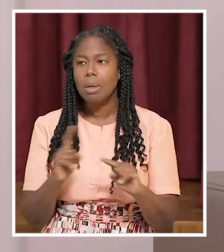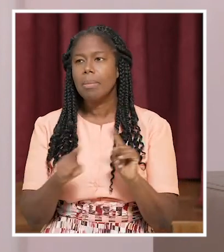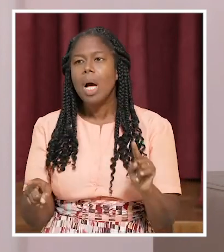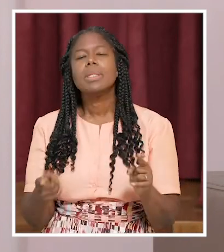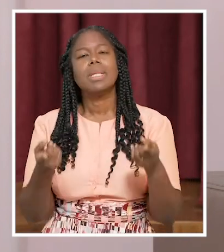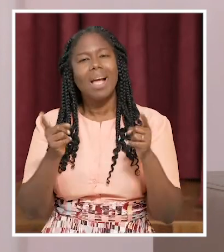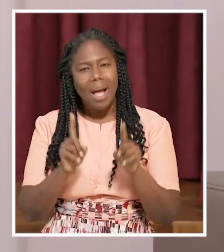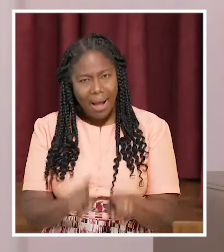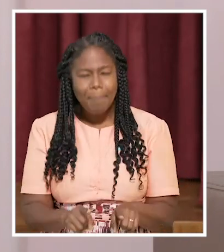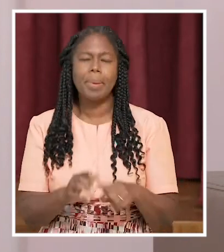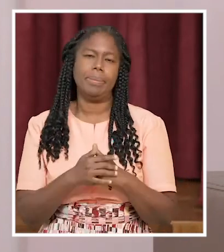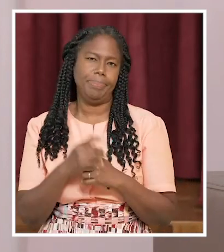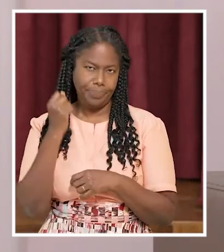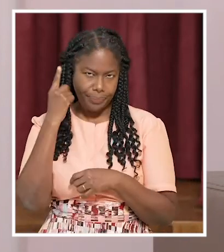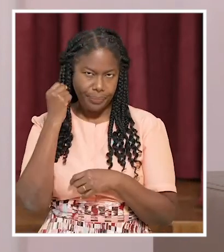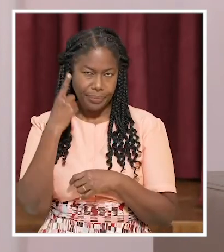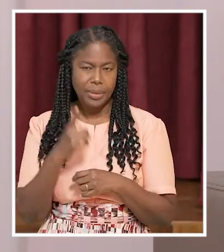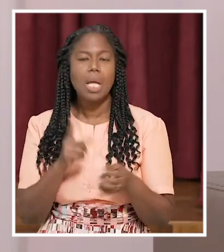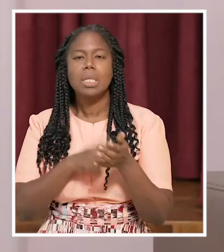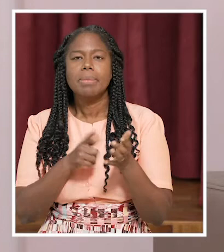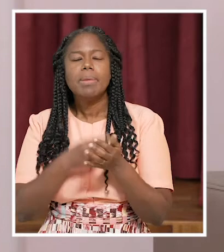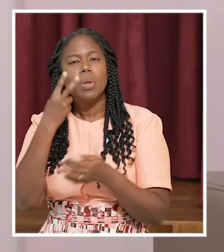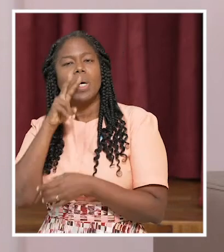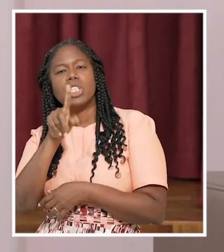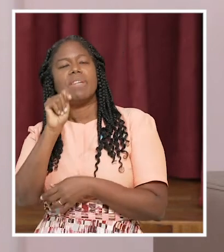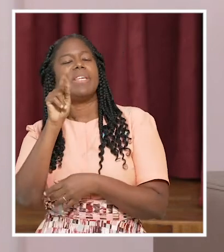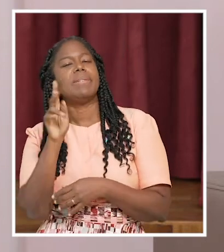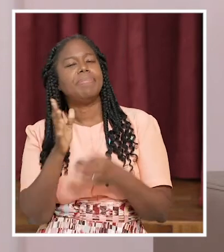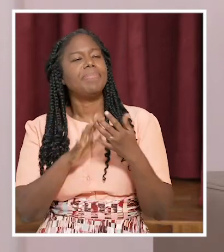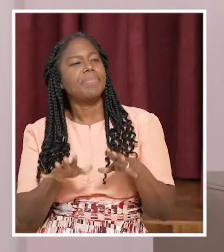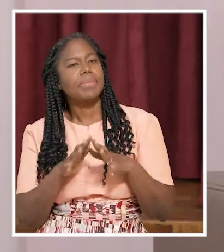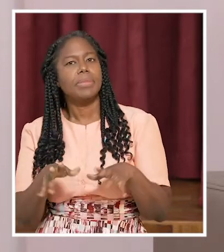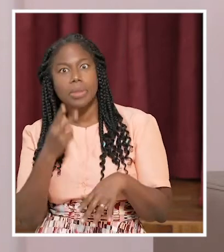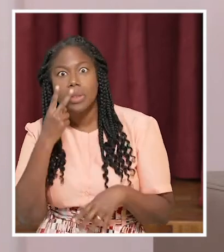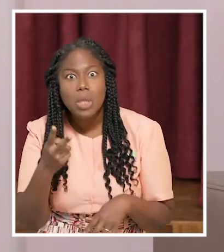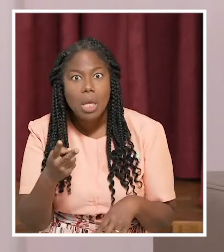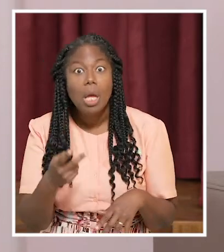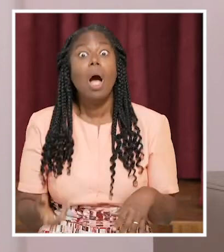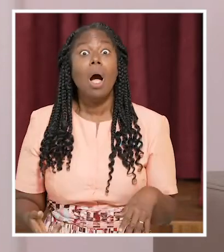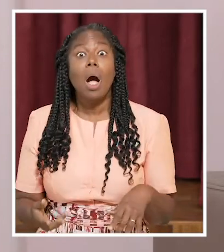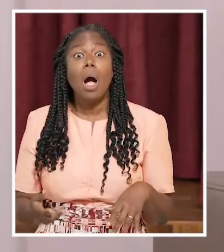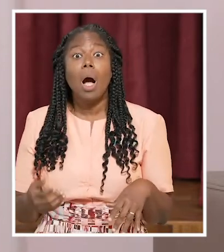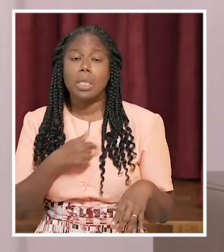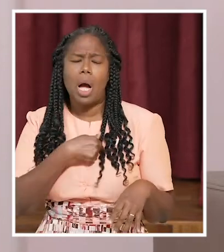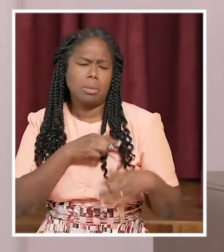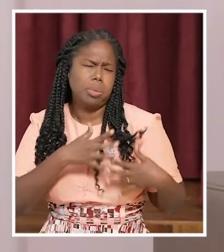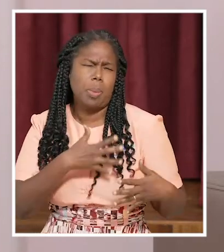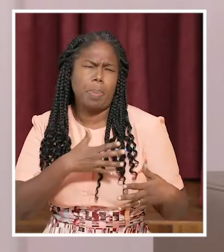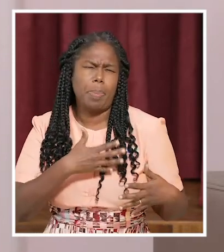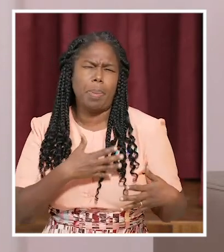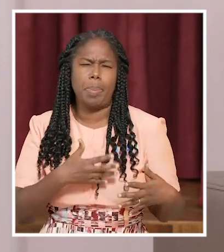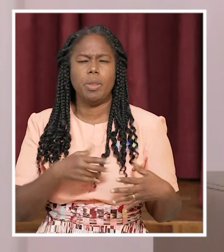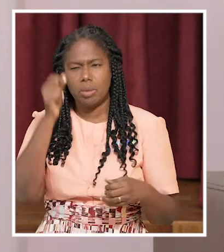be somebody who watches and say, that is PTSD. That's something like PTSD, man. no. If you think that's what's happening with you, see a mental